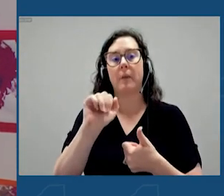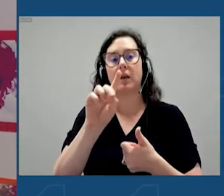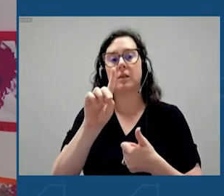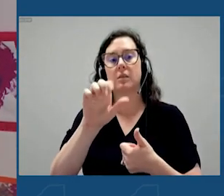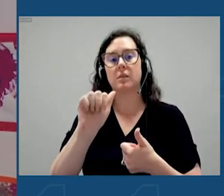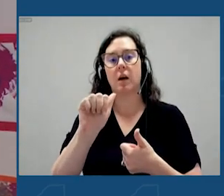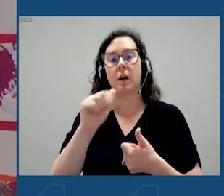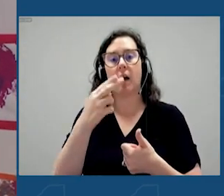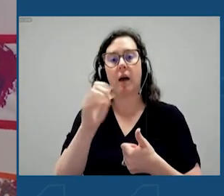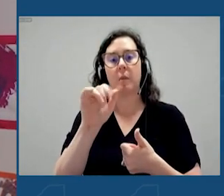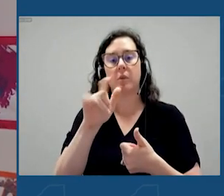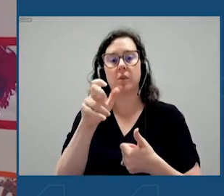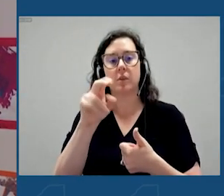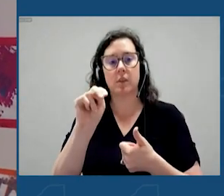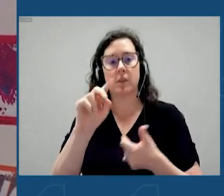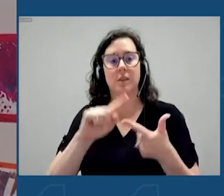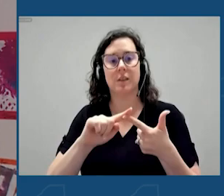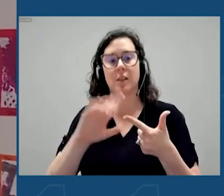Charles Bonello.